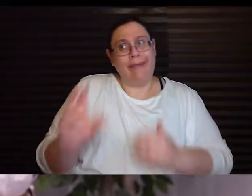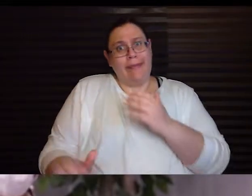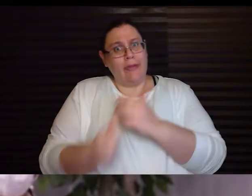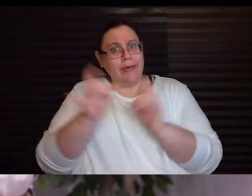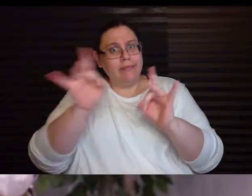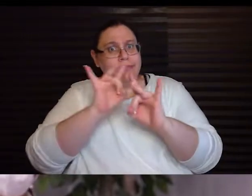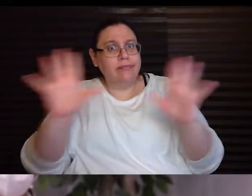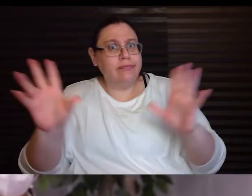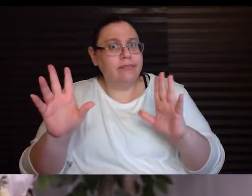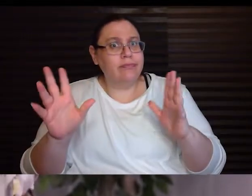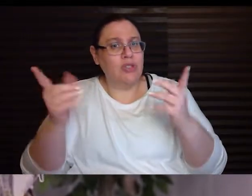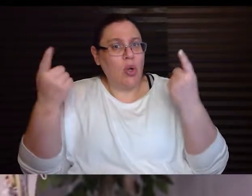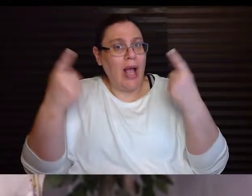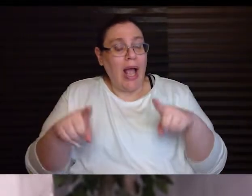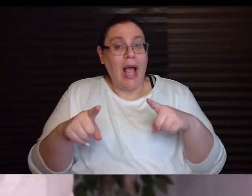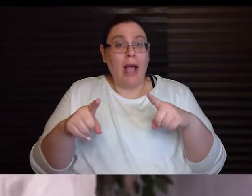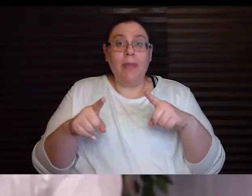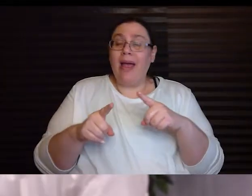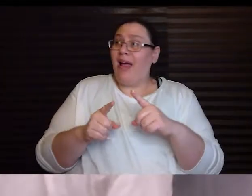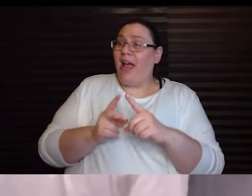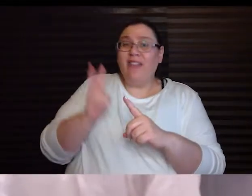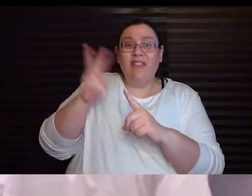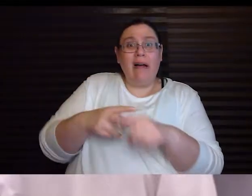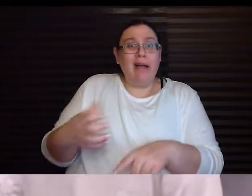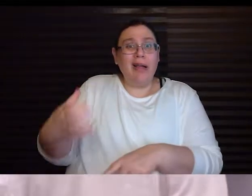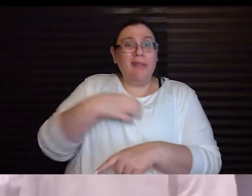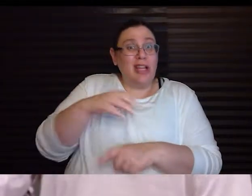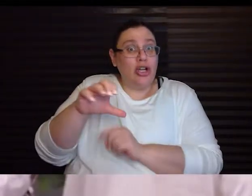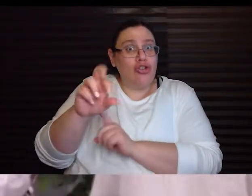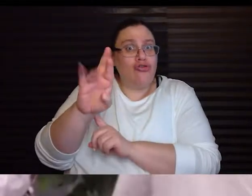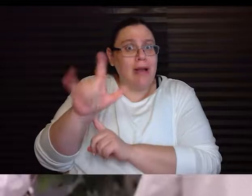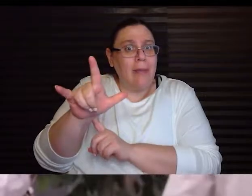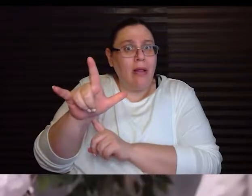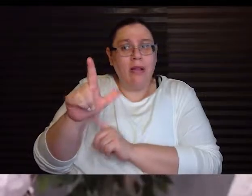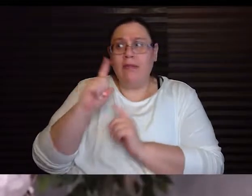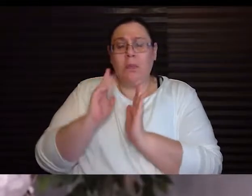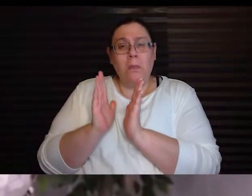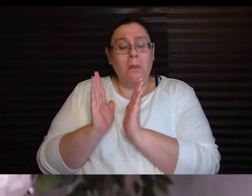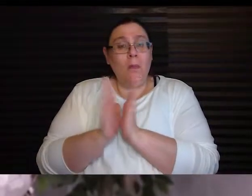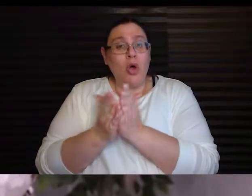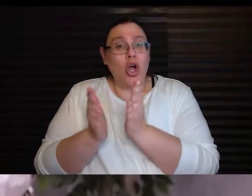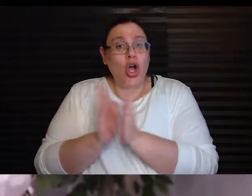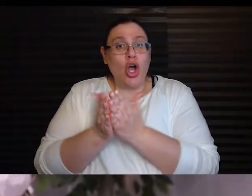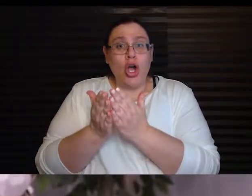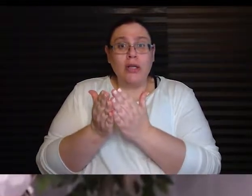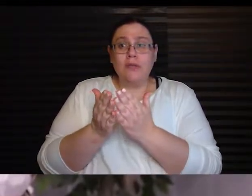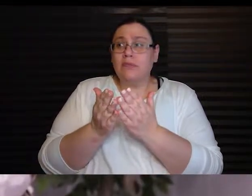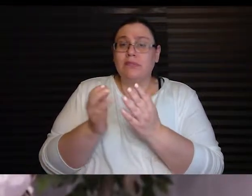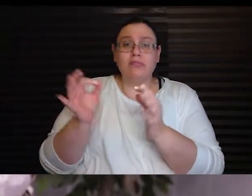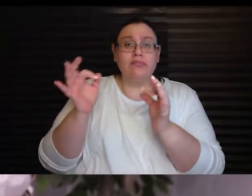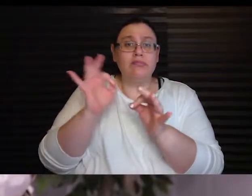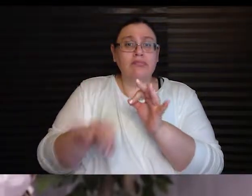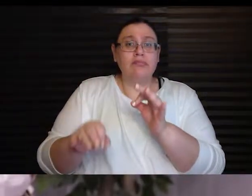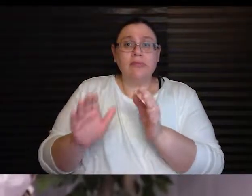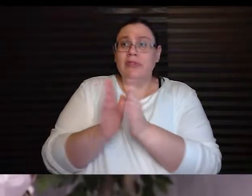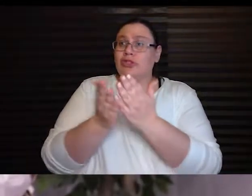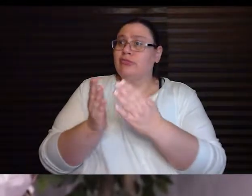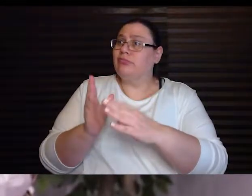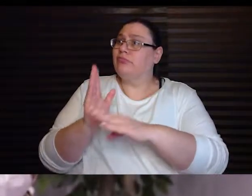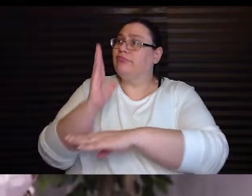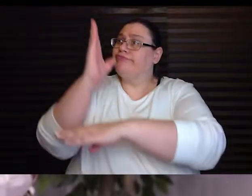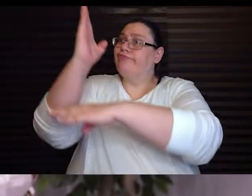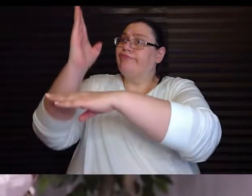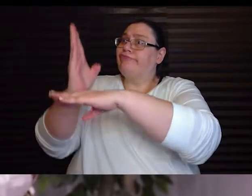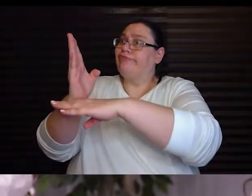threatening violence, and they're filing criminal complaints over books sitting on shelves and in children's